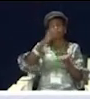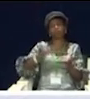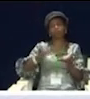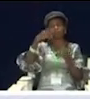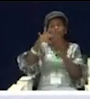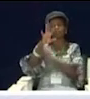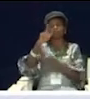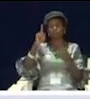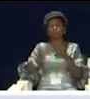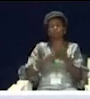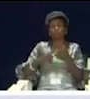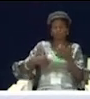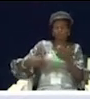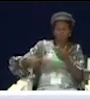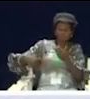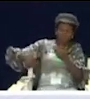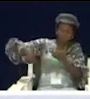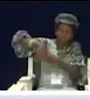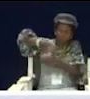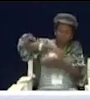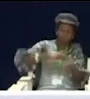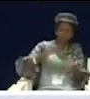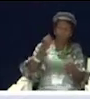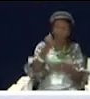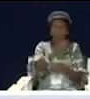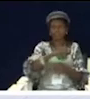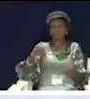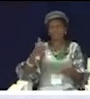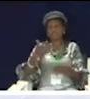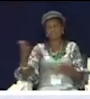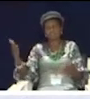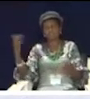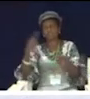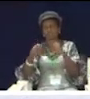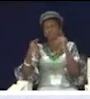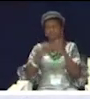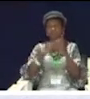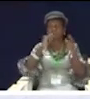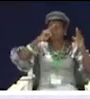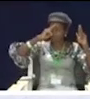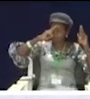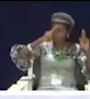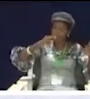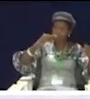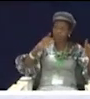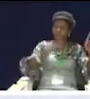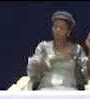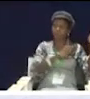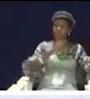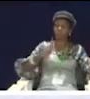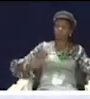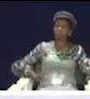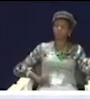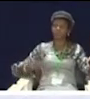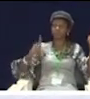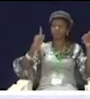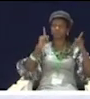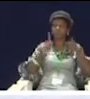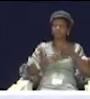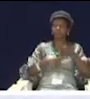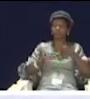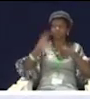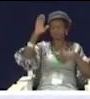to conceal a thing, but it's the honor of kings to